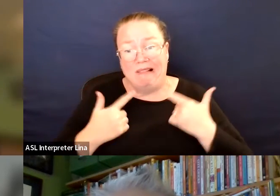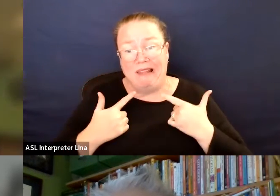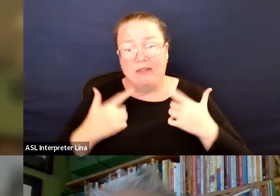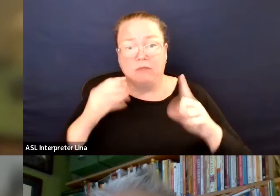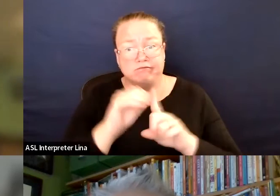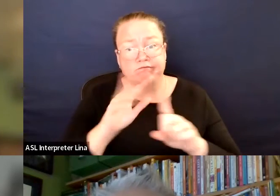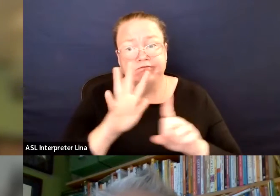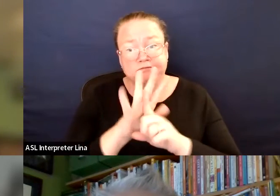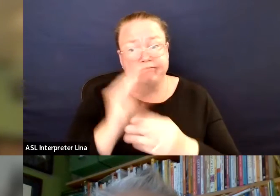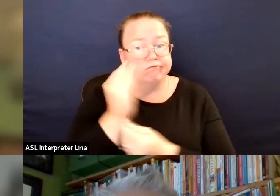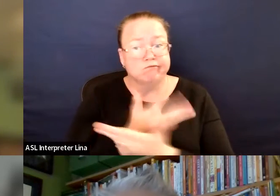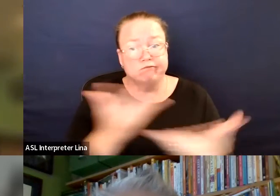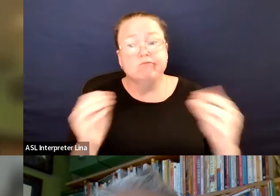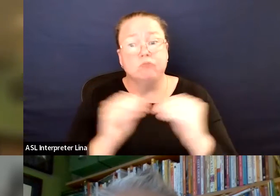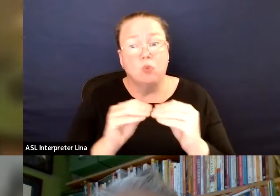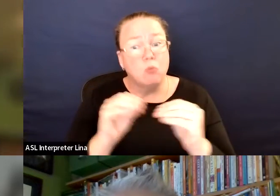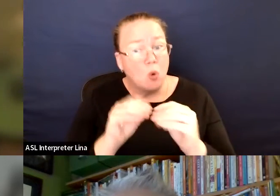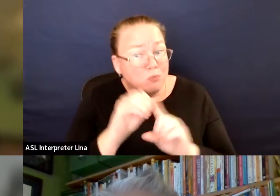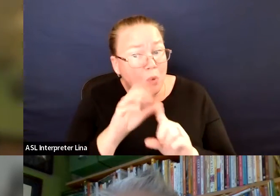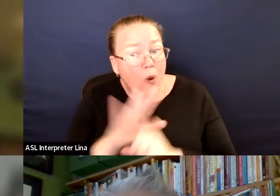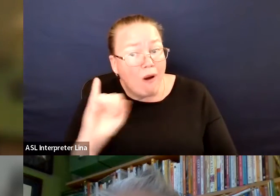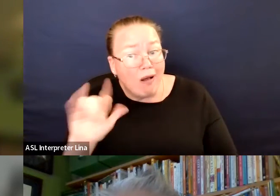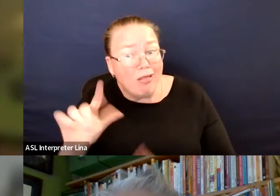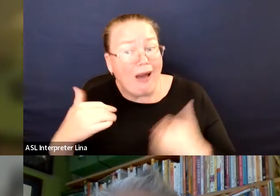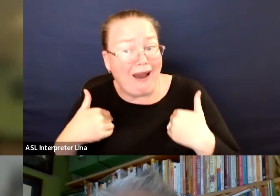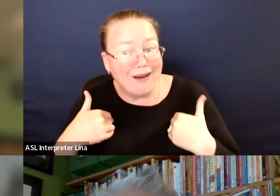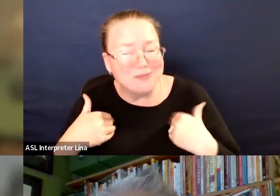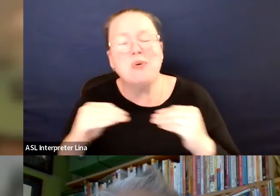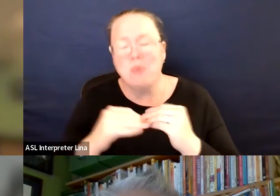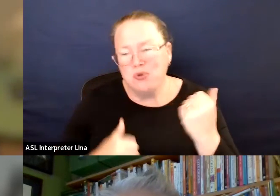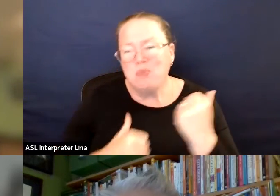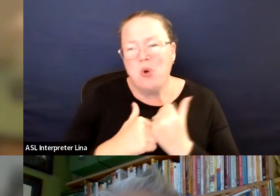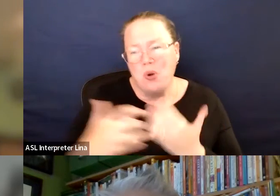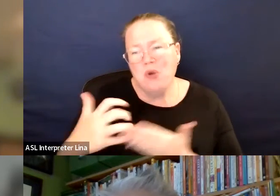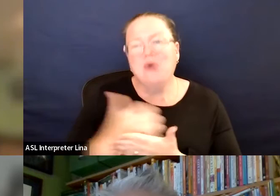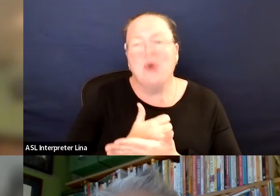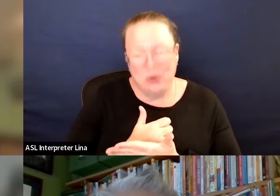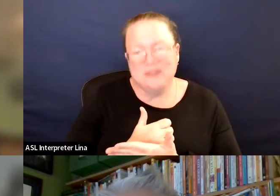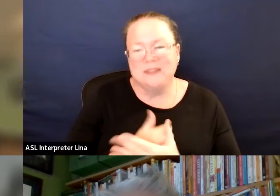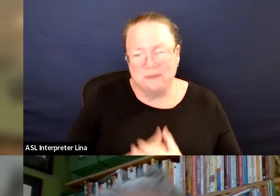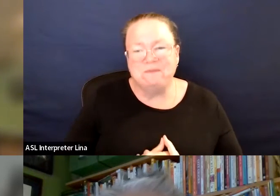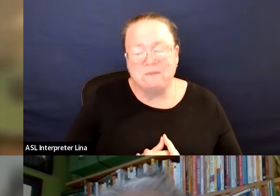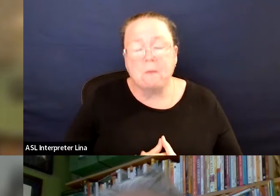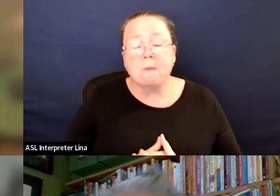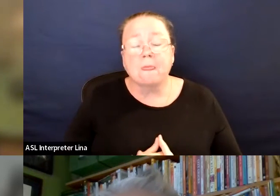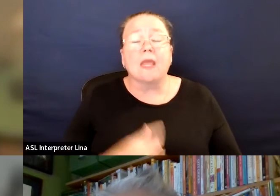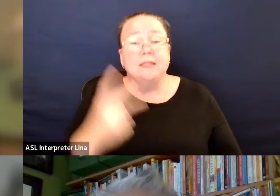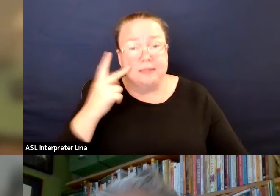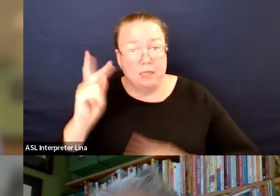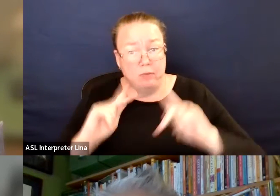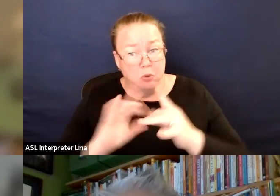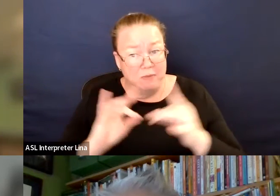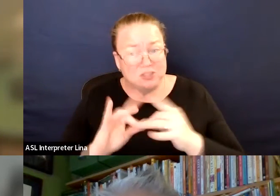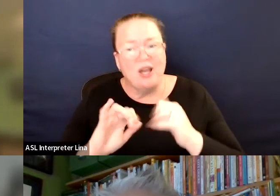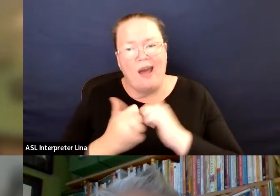in communities. And the more exposure IL has, the more support it should gain, and so forth. And I see folks also mentioning how